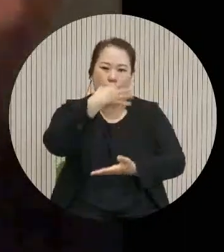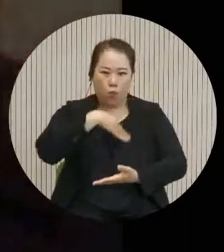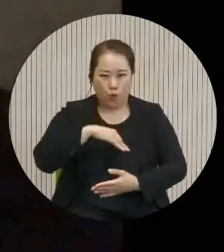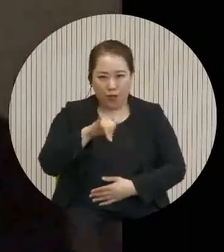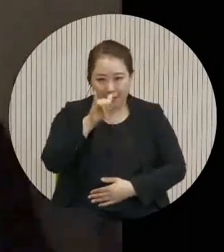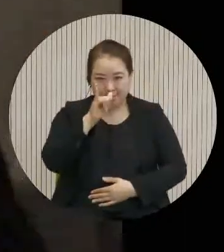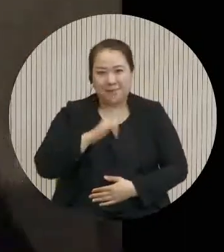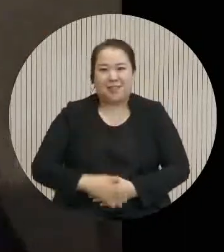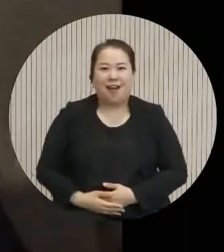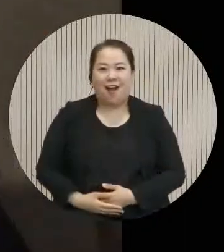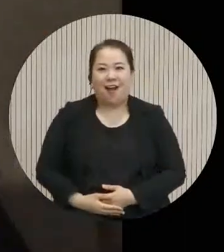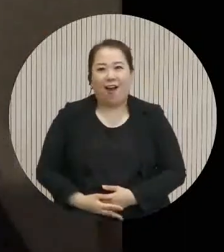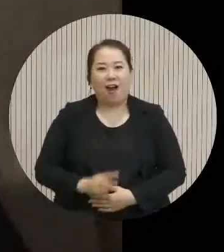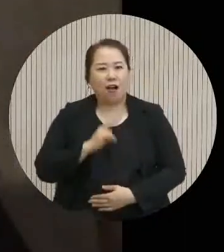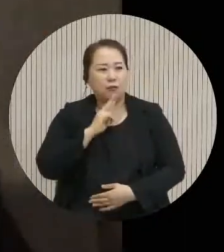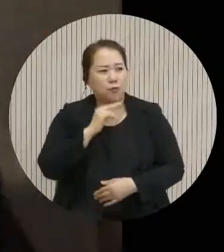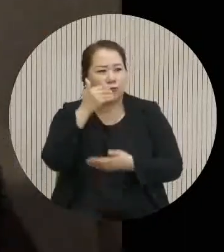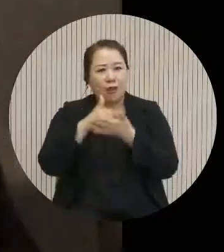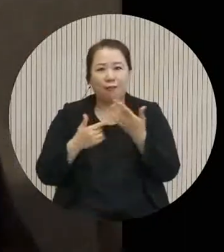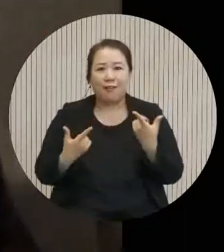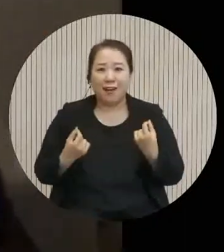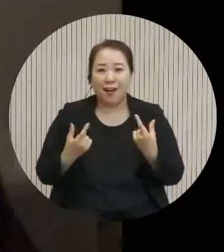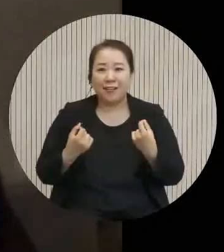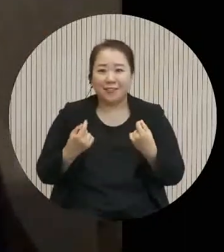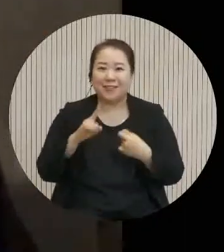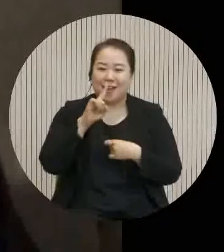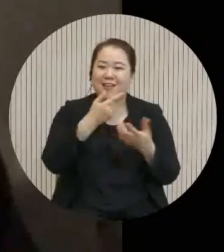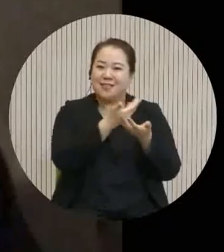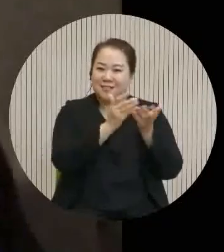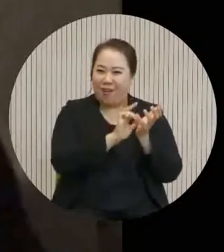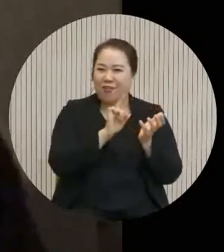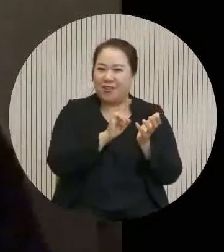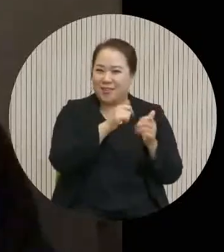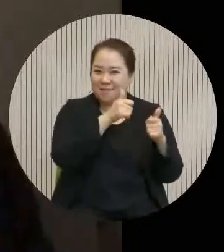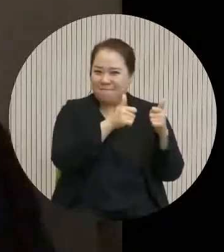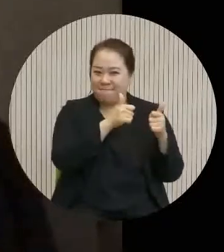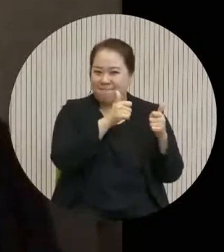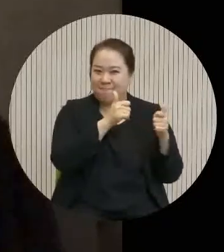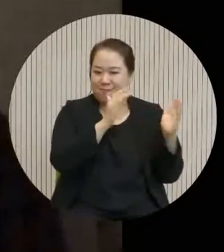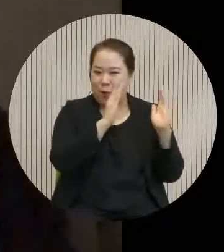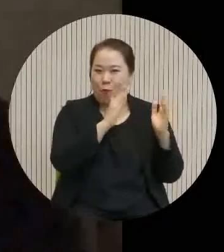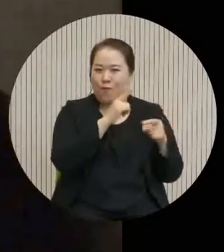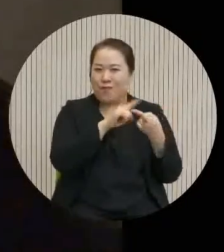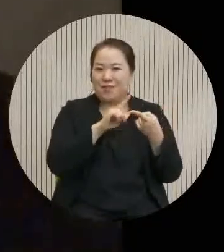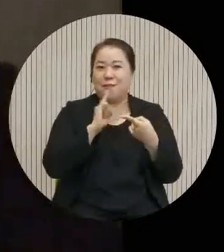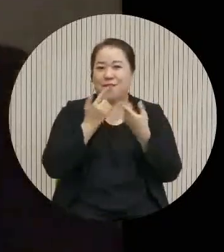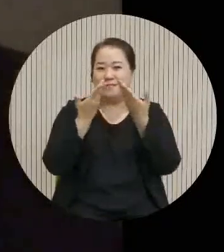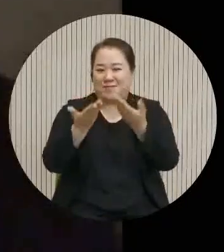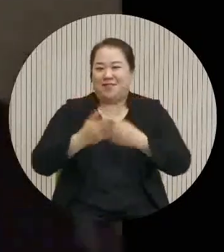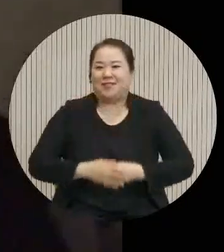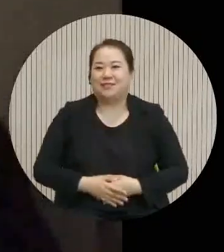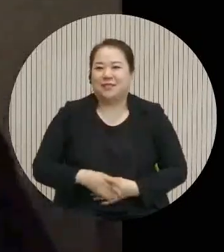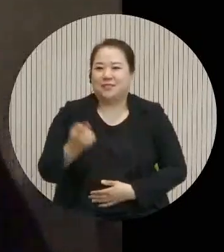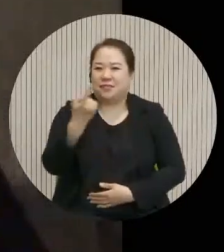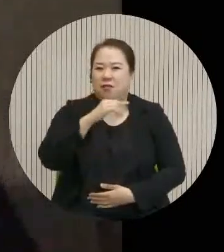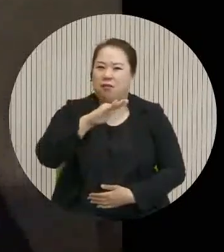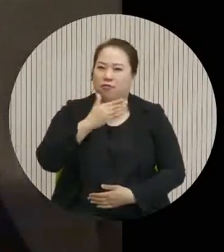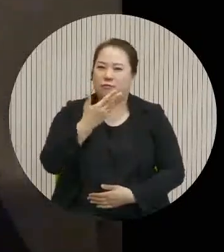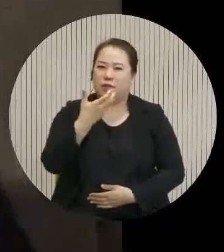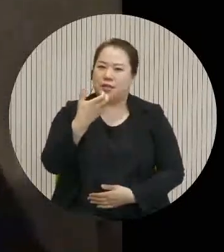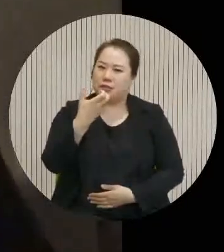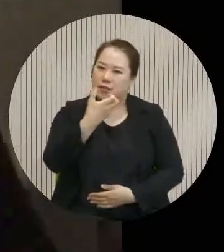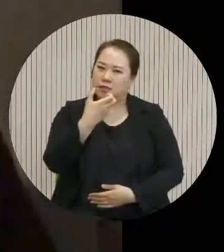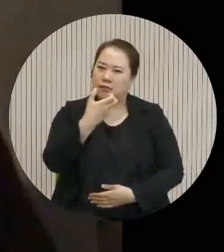2 minutes remaining, I want to tell you about one more study. This was done in 1970, 50 years ago. I just discovered